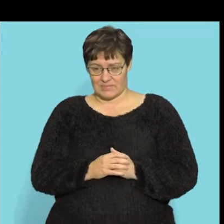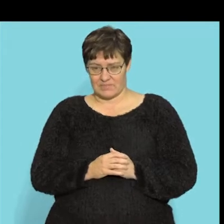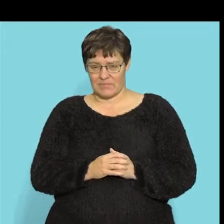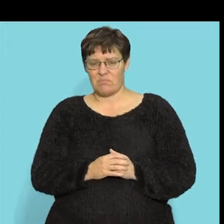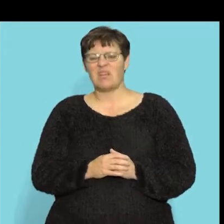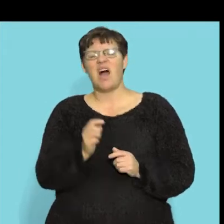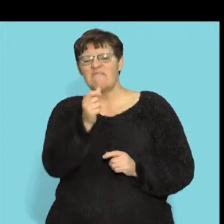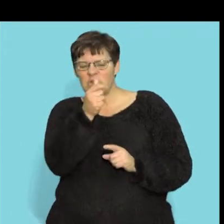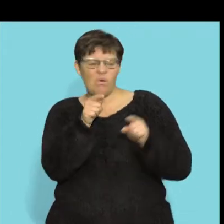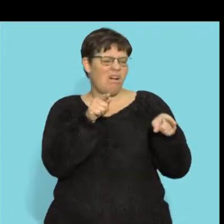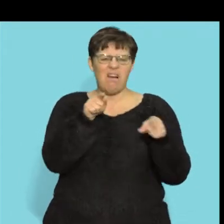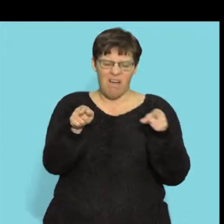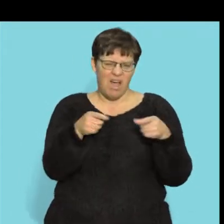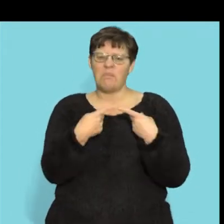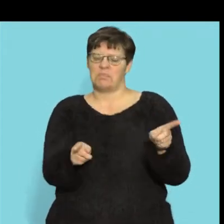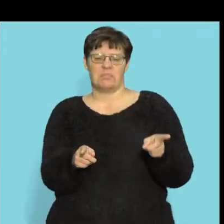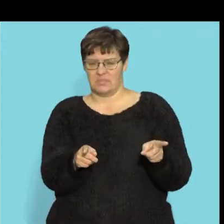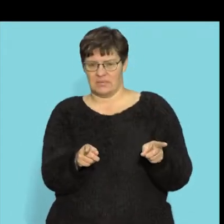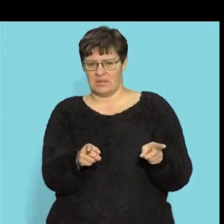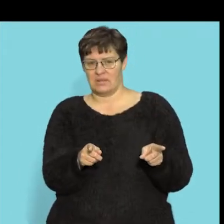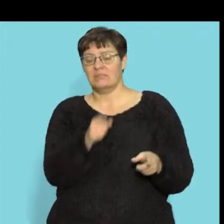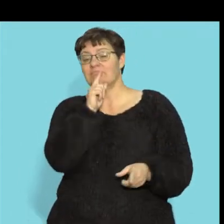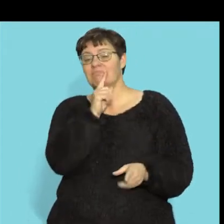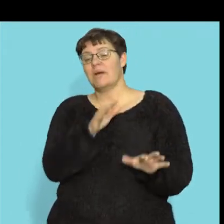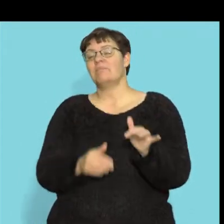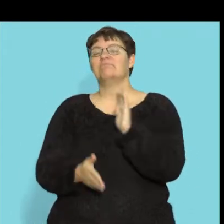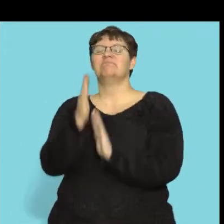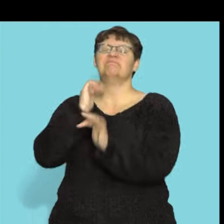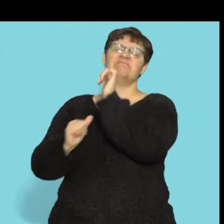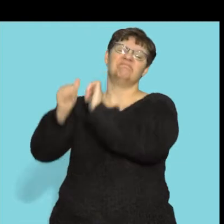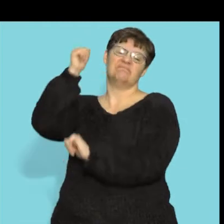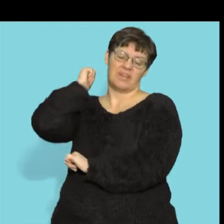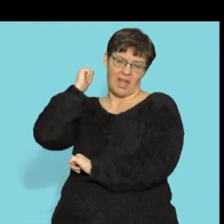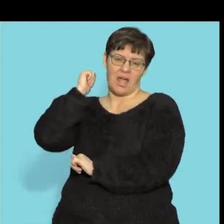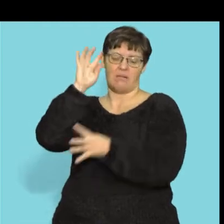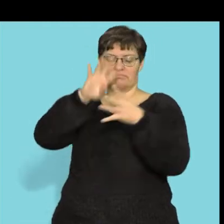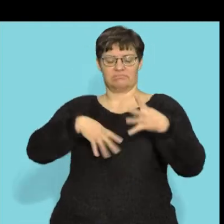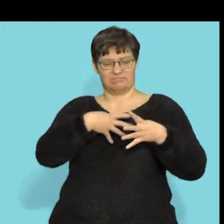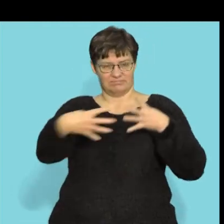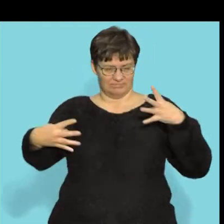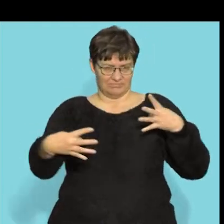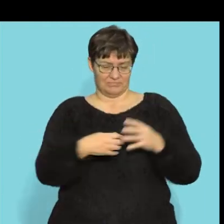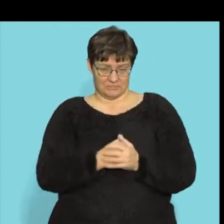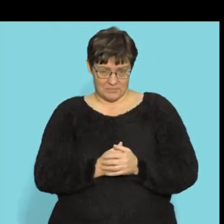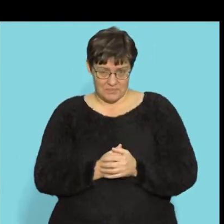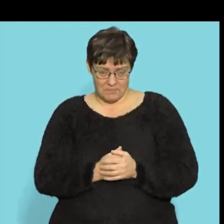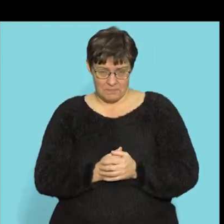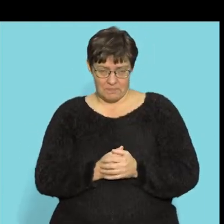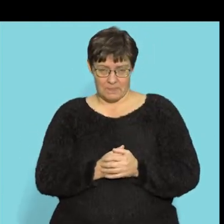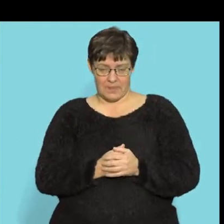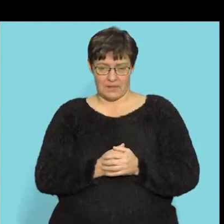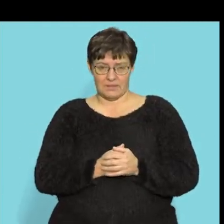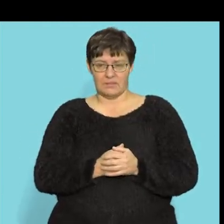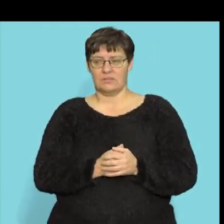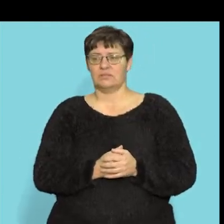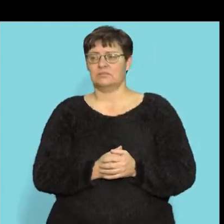actually electrical conductors, with a few exceptions here and there. And this actually takes us back to our periodic table of